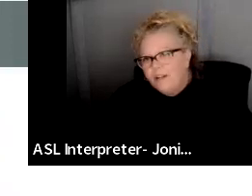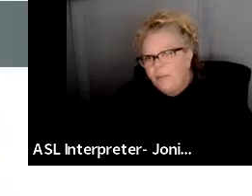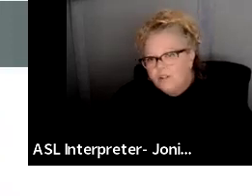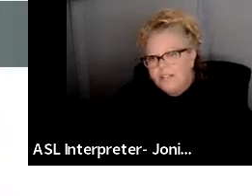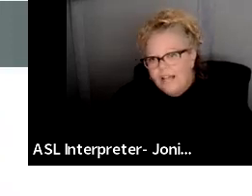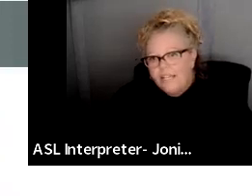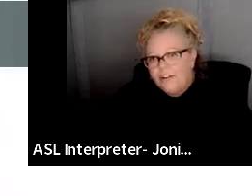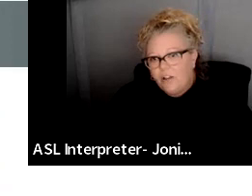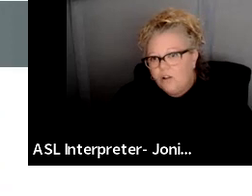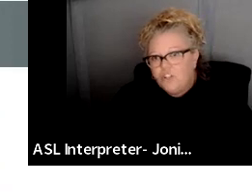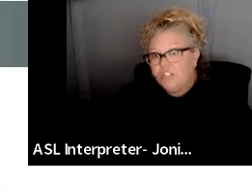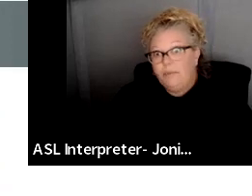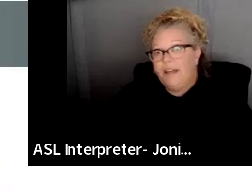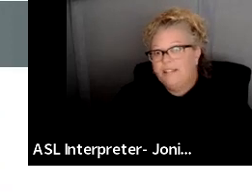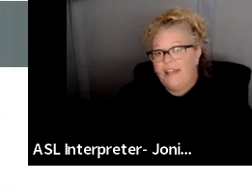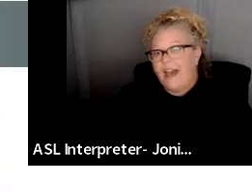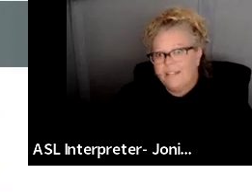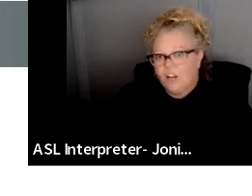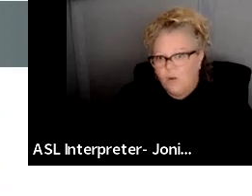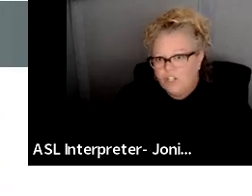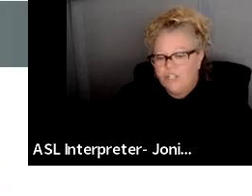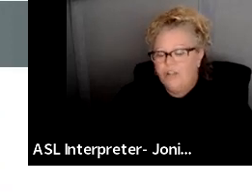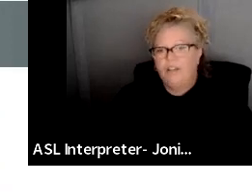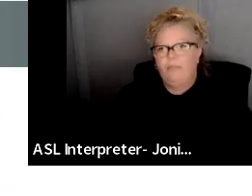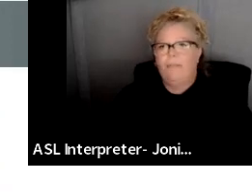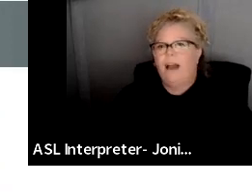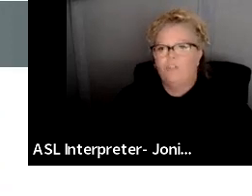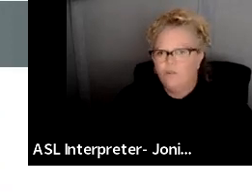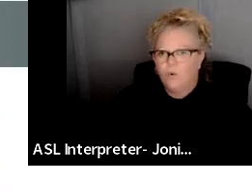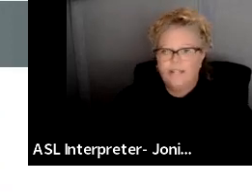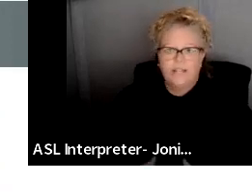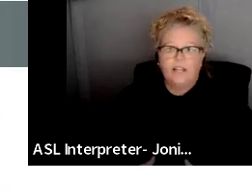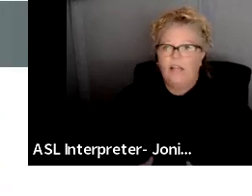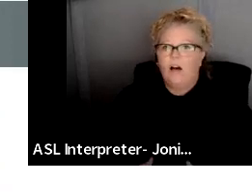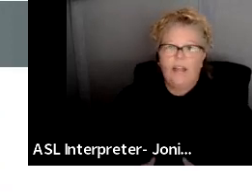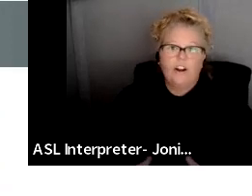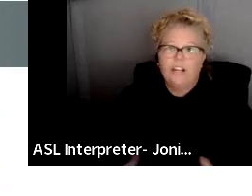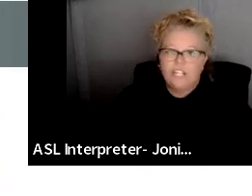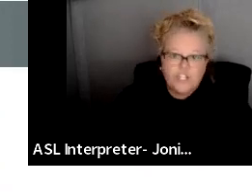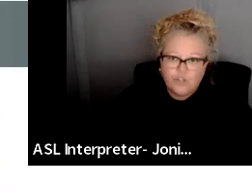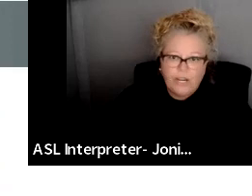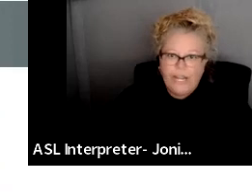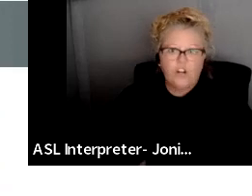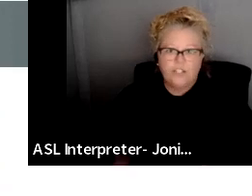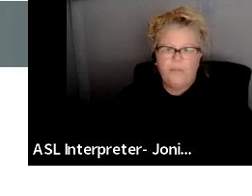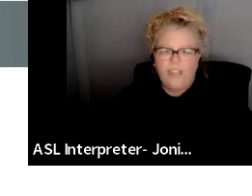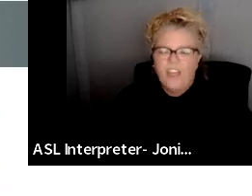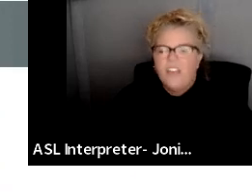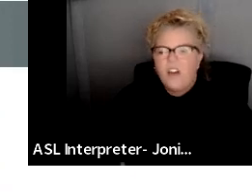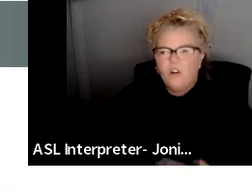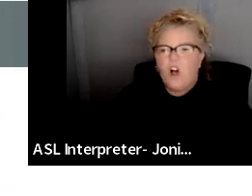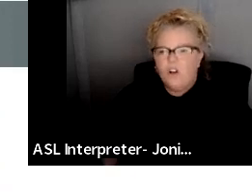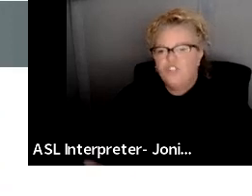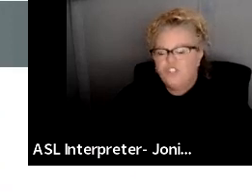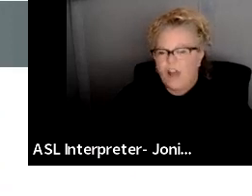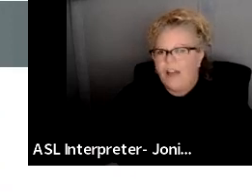always mean a person has a hearing loss just because they ask that question. There could be background noise like a loud air conditioner running or something